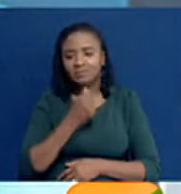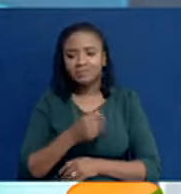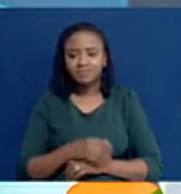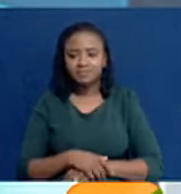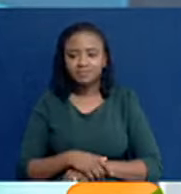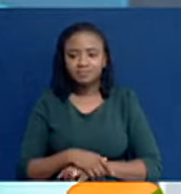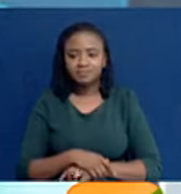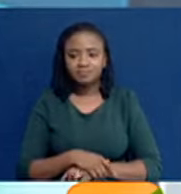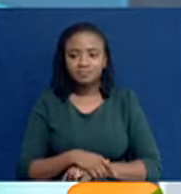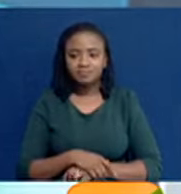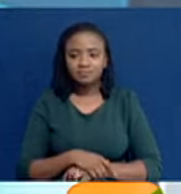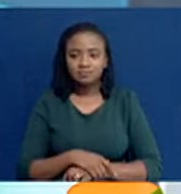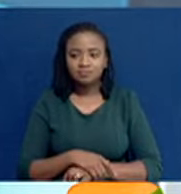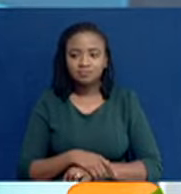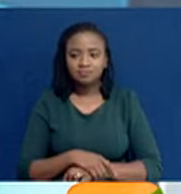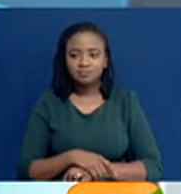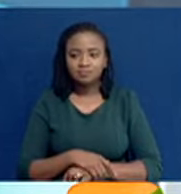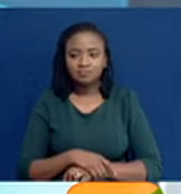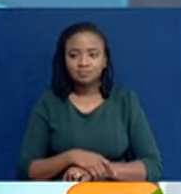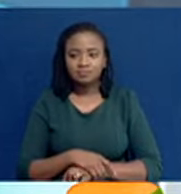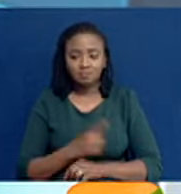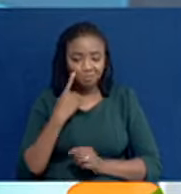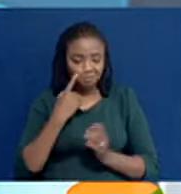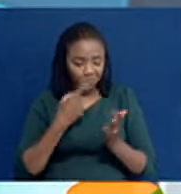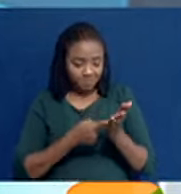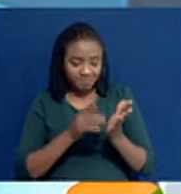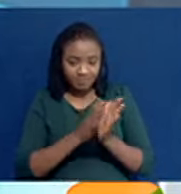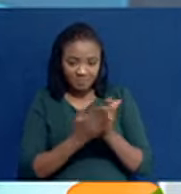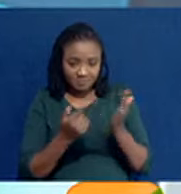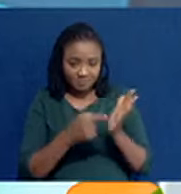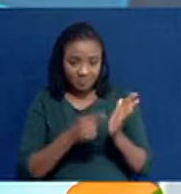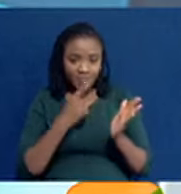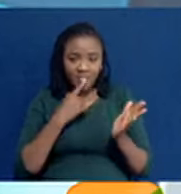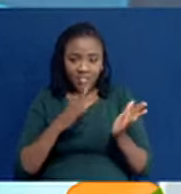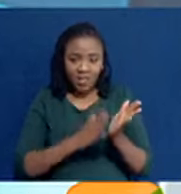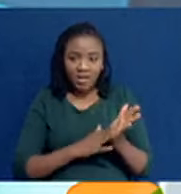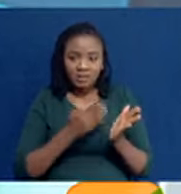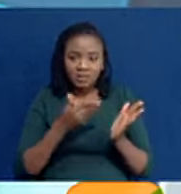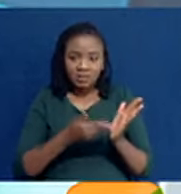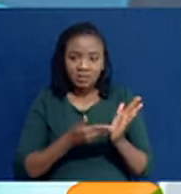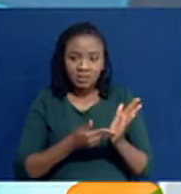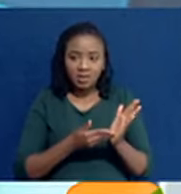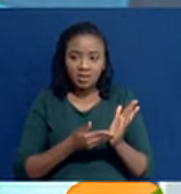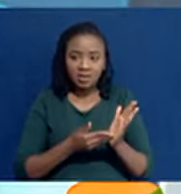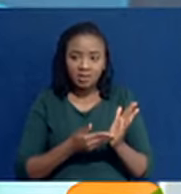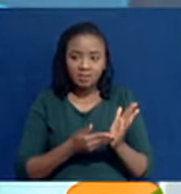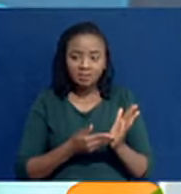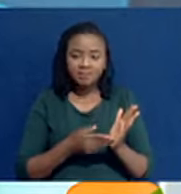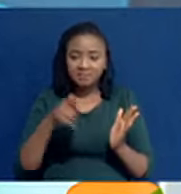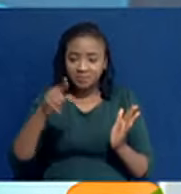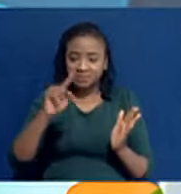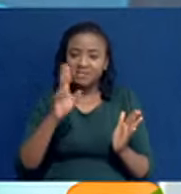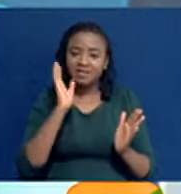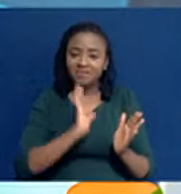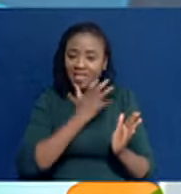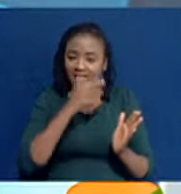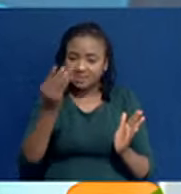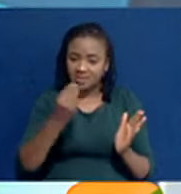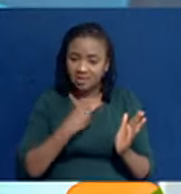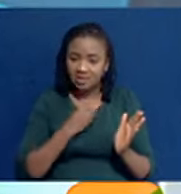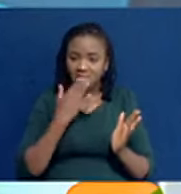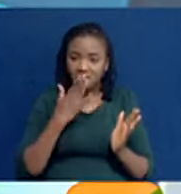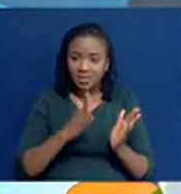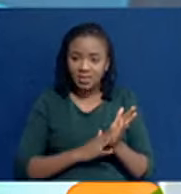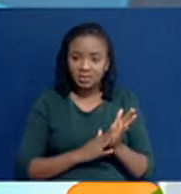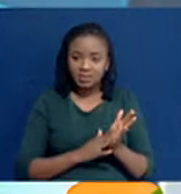call him uncle. And you see a letter in that book, yes, where he calls my dearest daughter. Yes. He was writing from